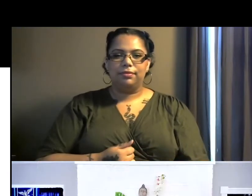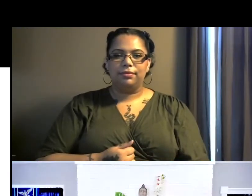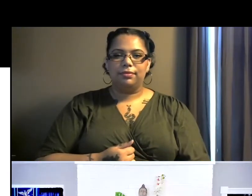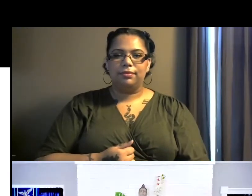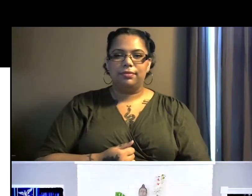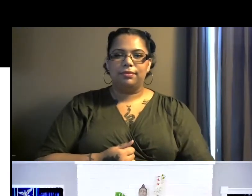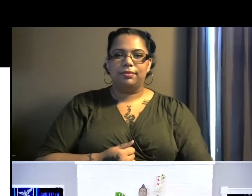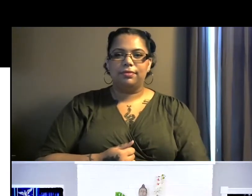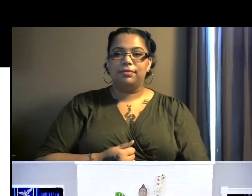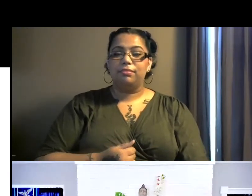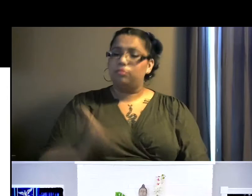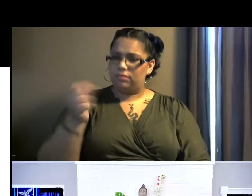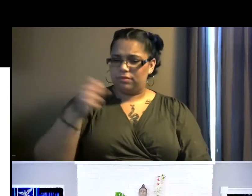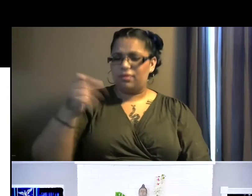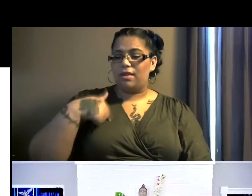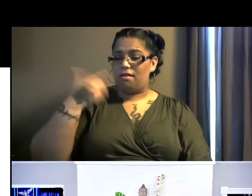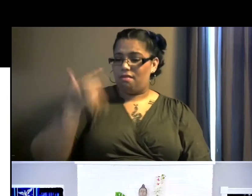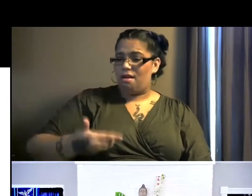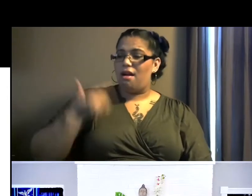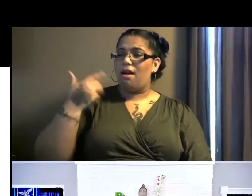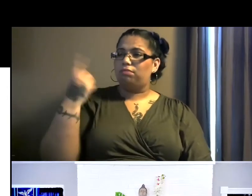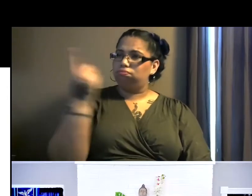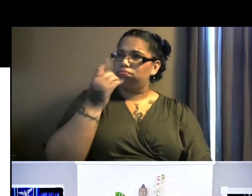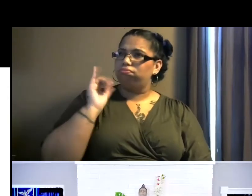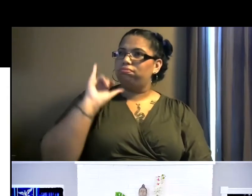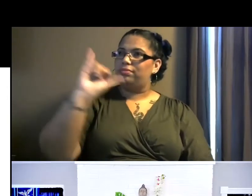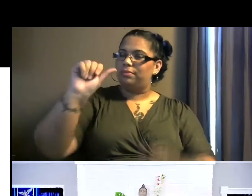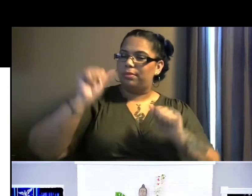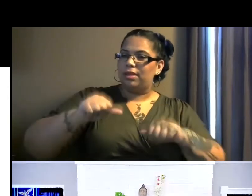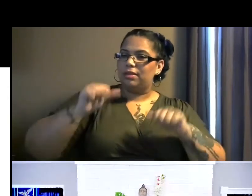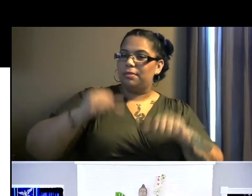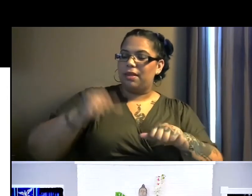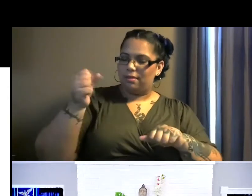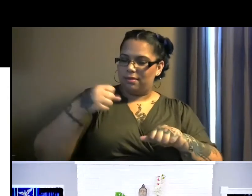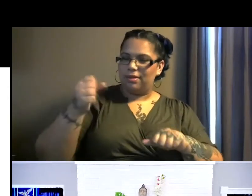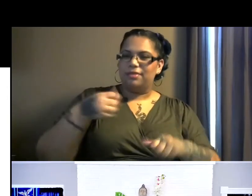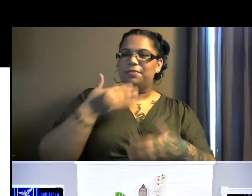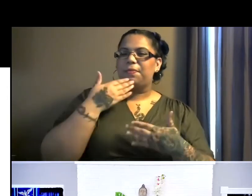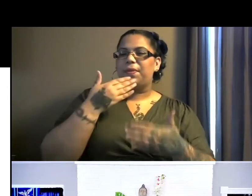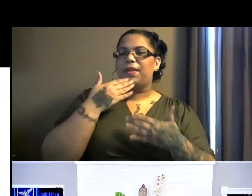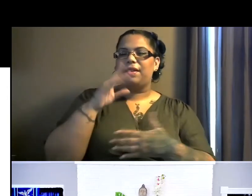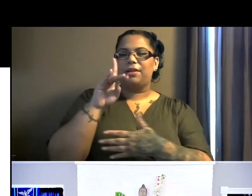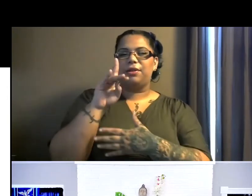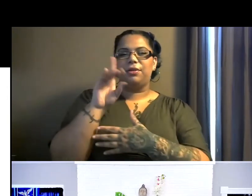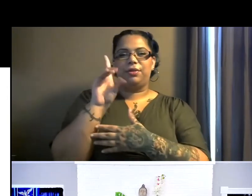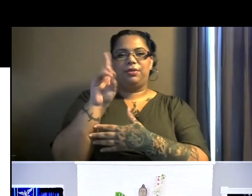Yes, I am. Infinite possibilities. Thank you, Deletta.